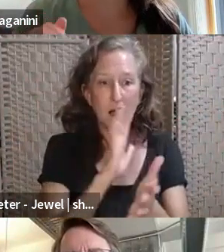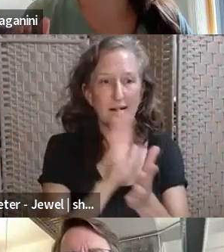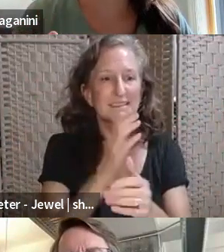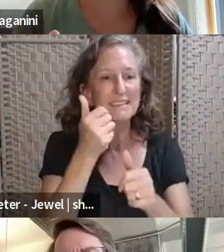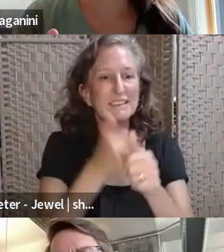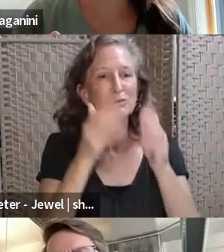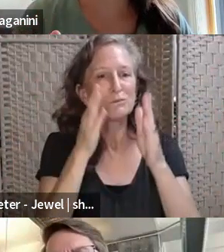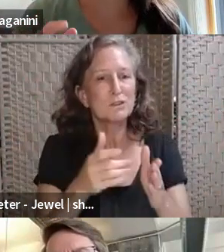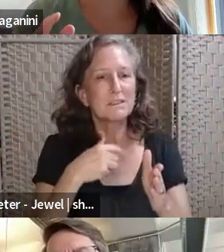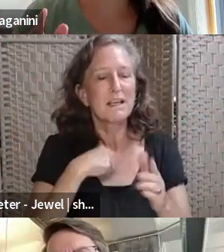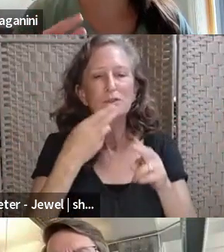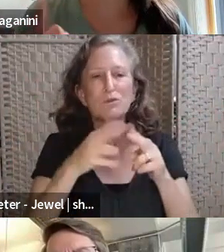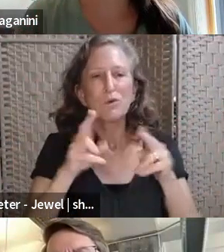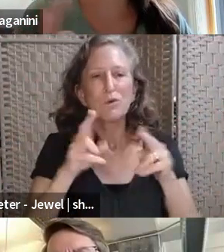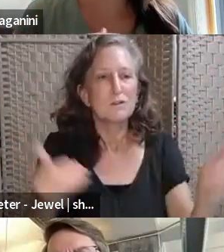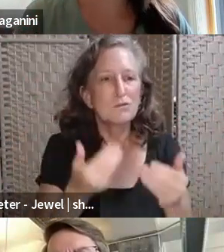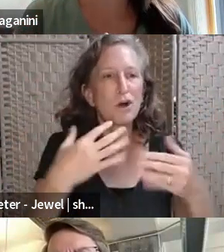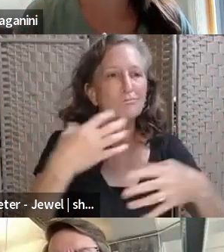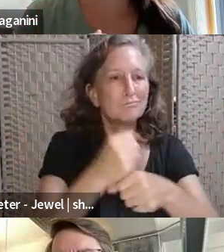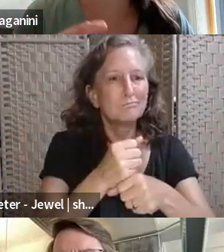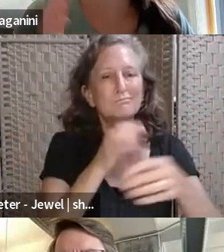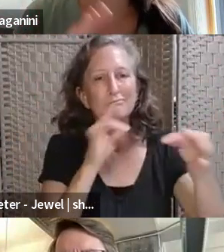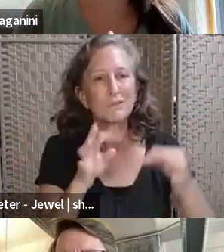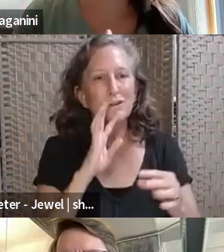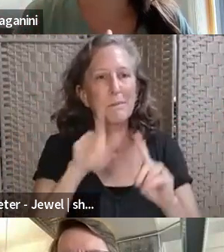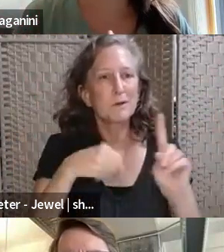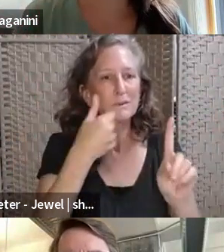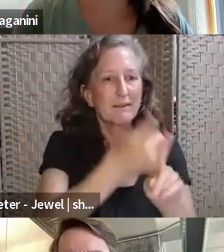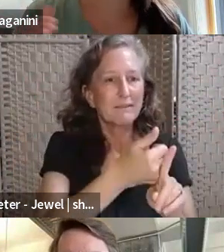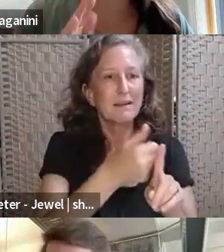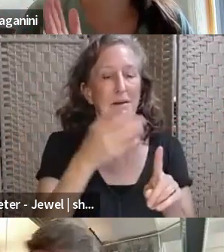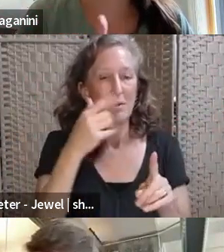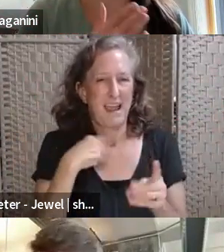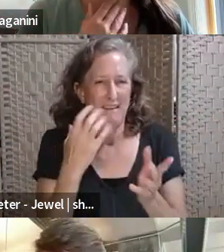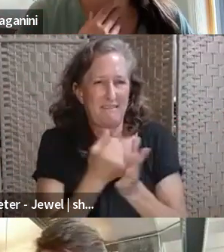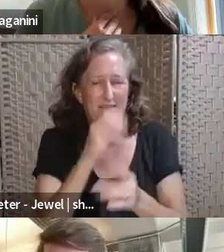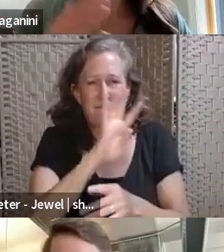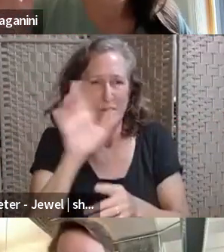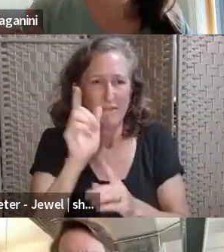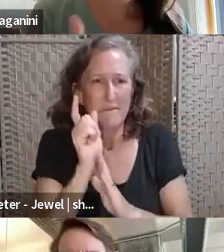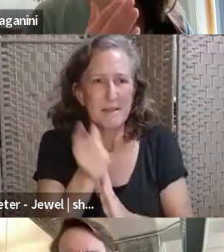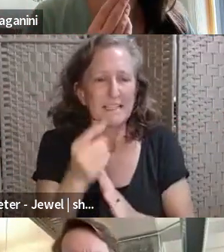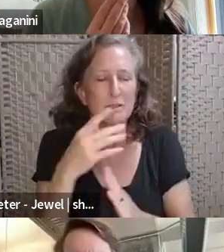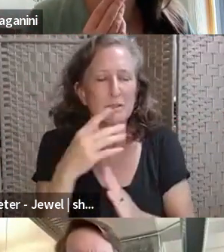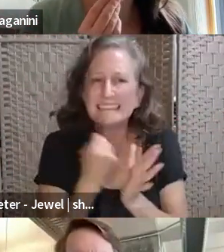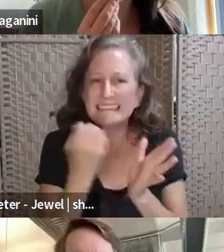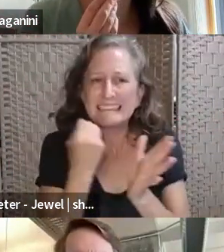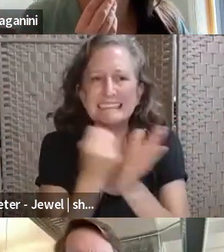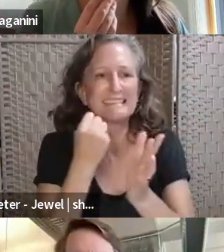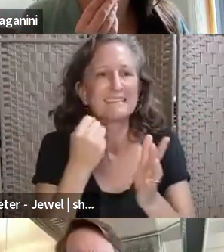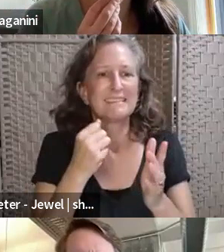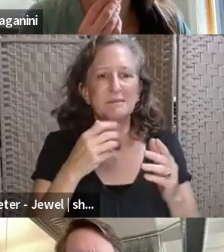little introduction so you can meet them because we only have 45 minutes. So we want to make sure that we can go through